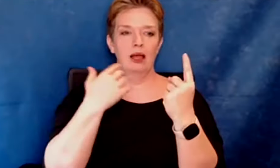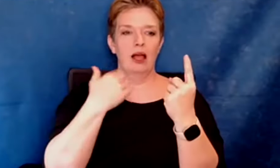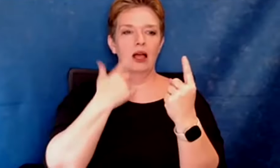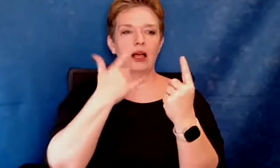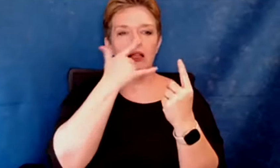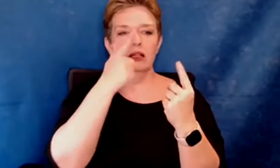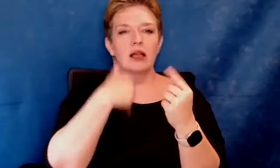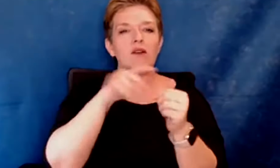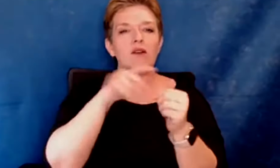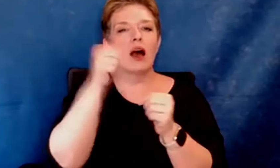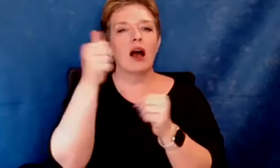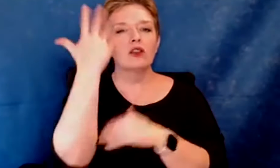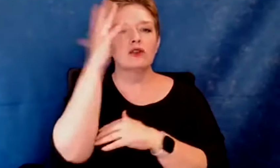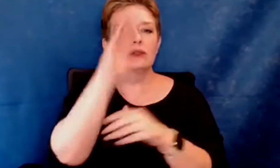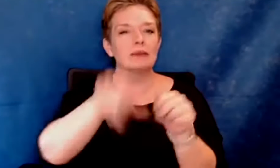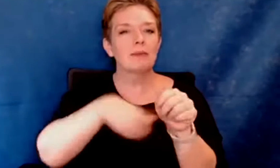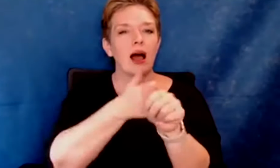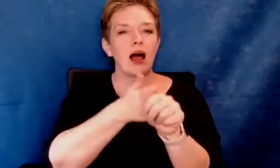work, and